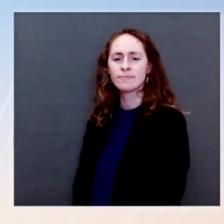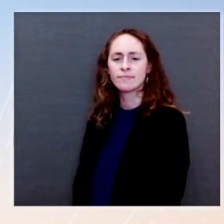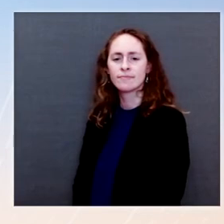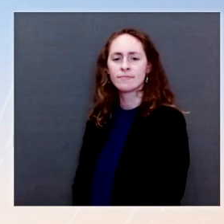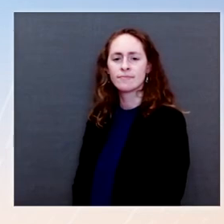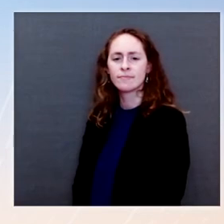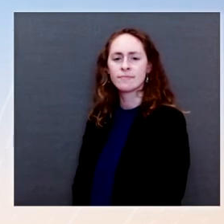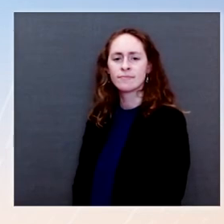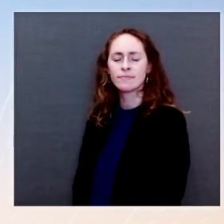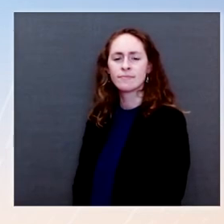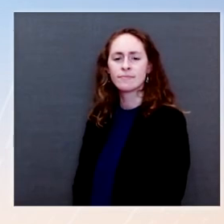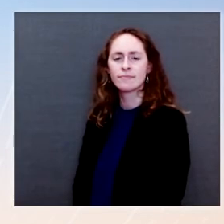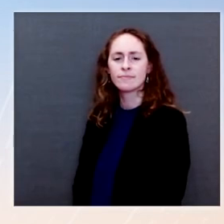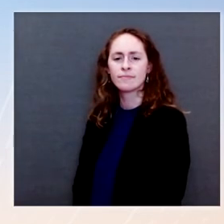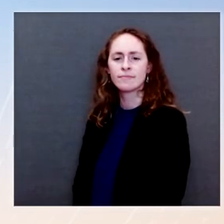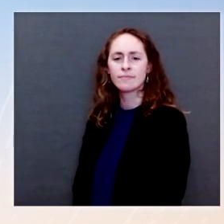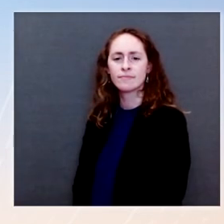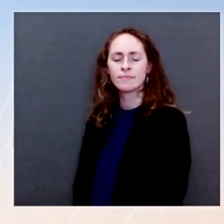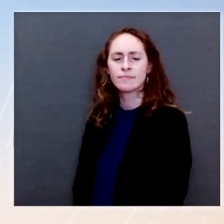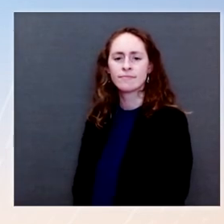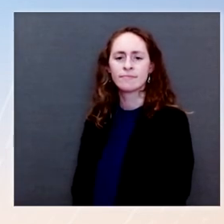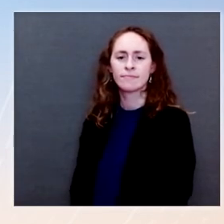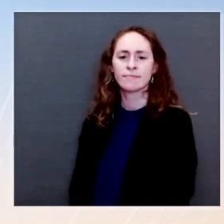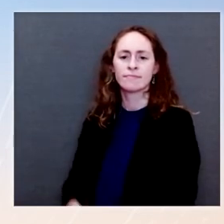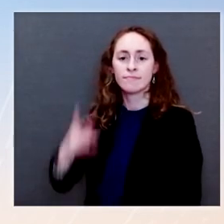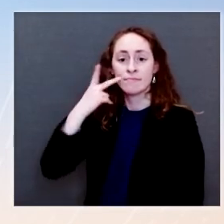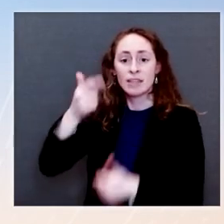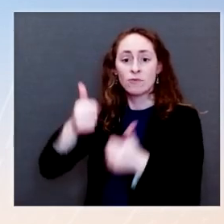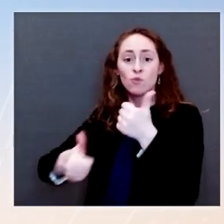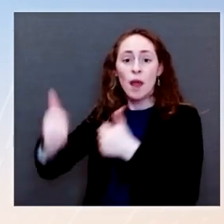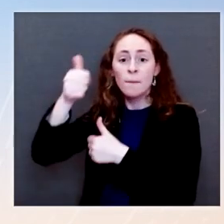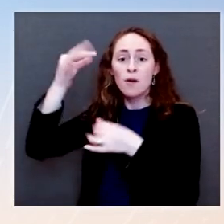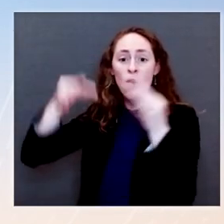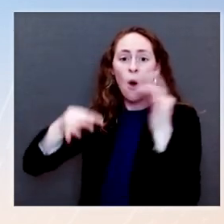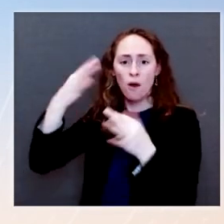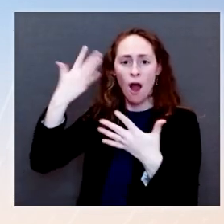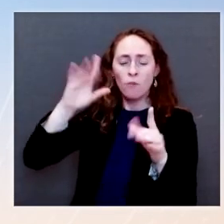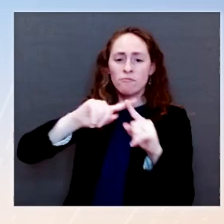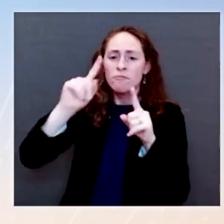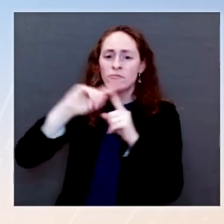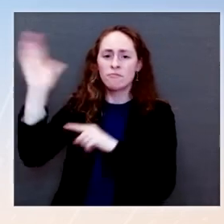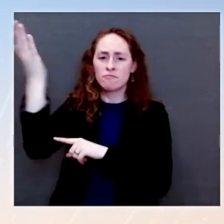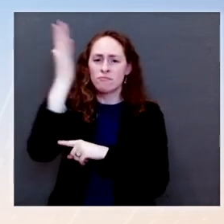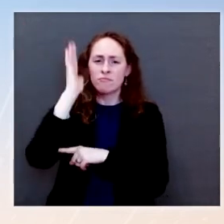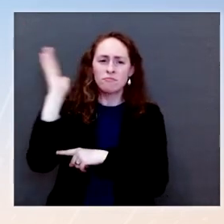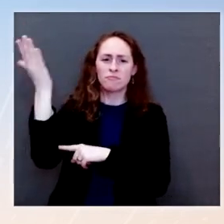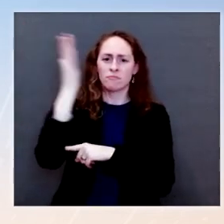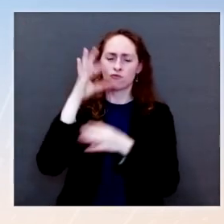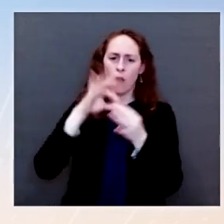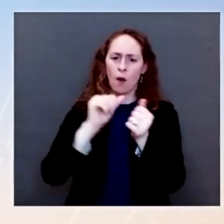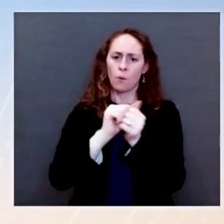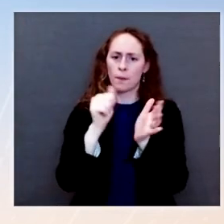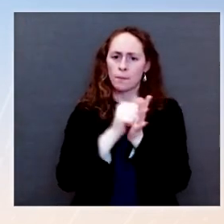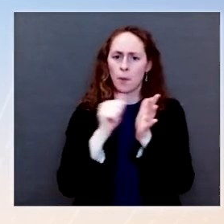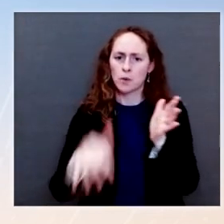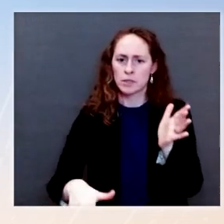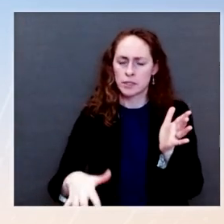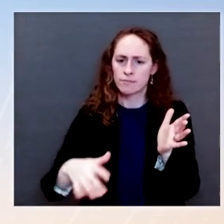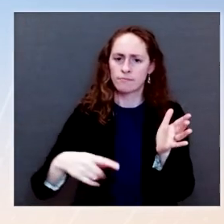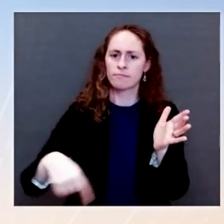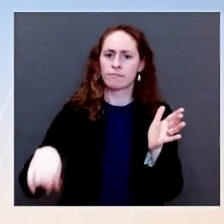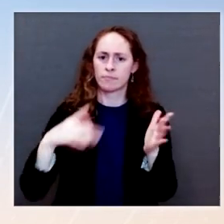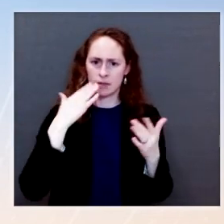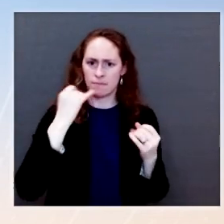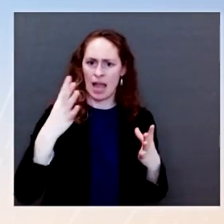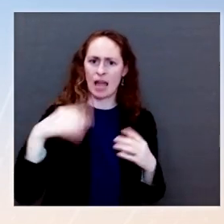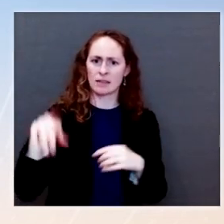of concern among a lot of people on the Democratic side about the court, and how are you going to kind